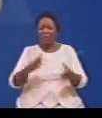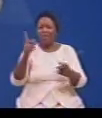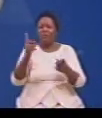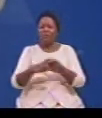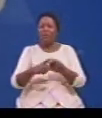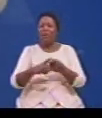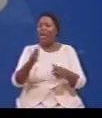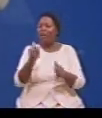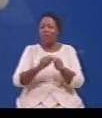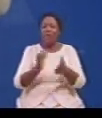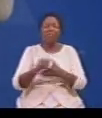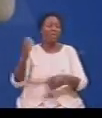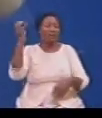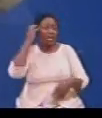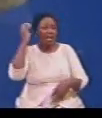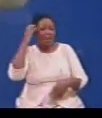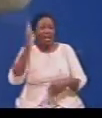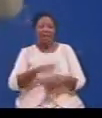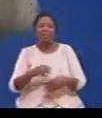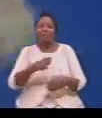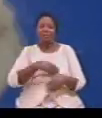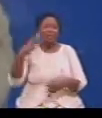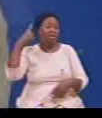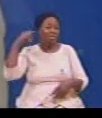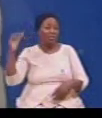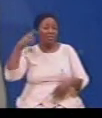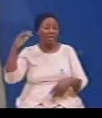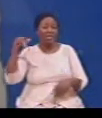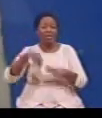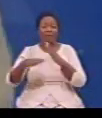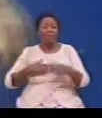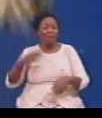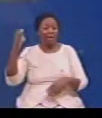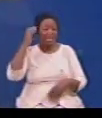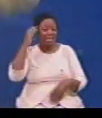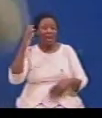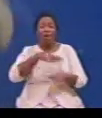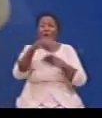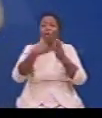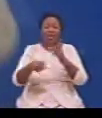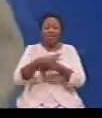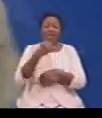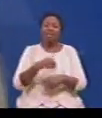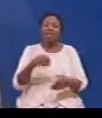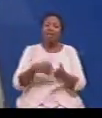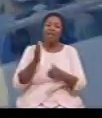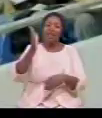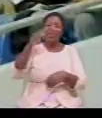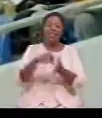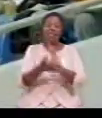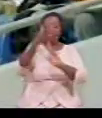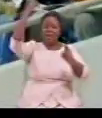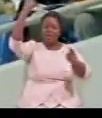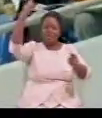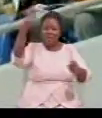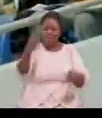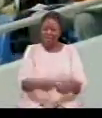will be ringing in my ears all the days ahead, in Jesus' name.